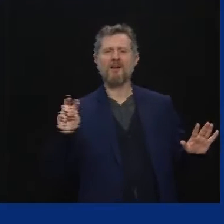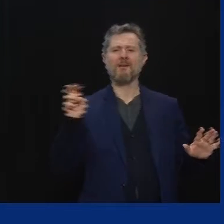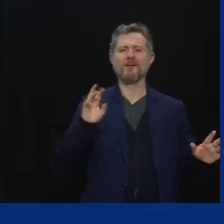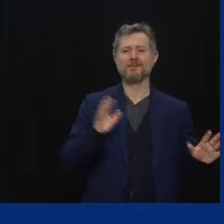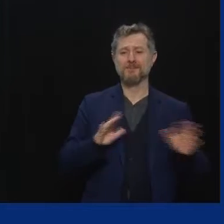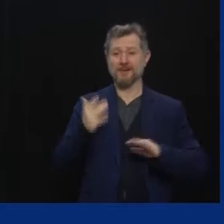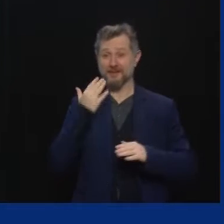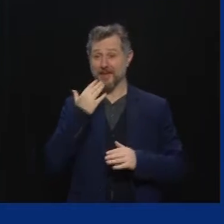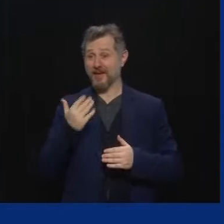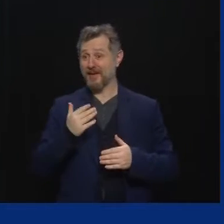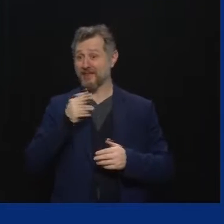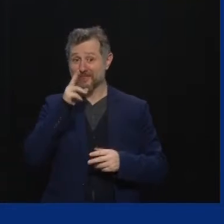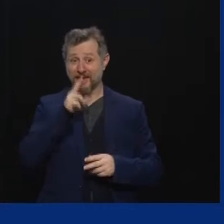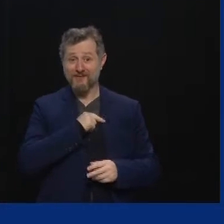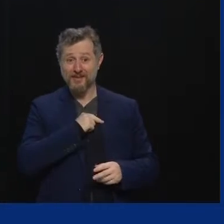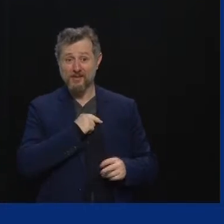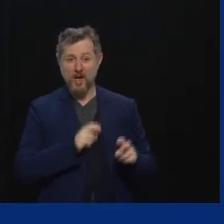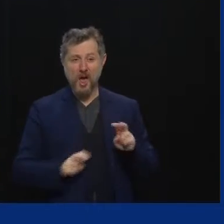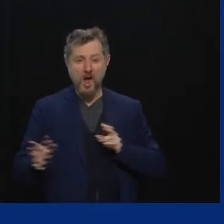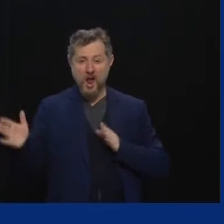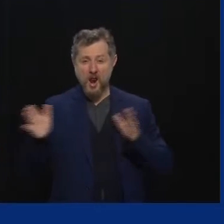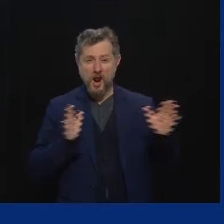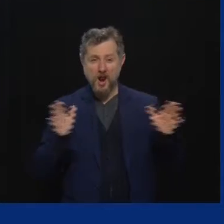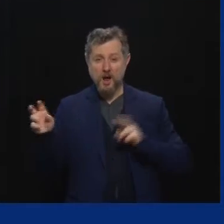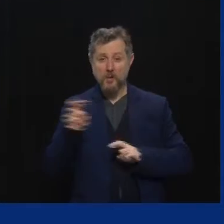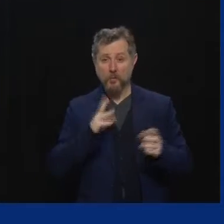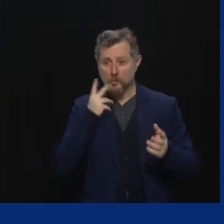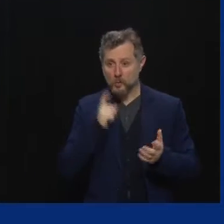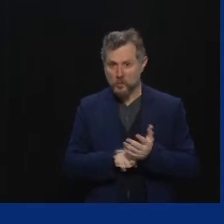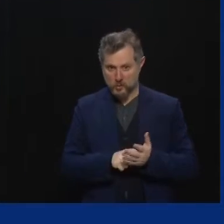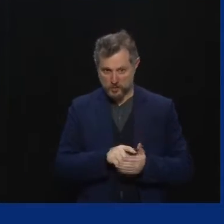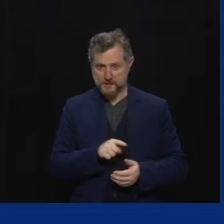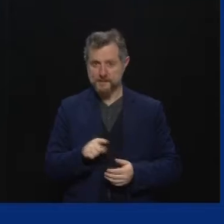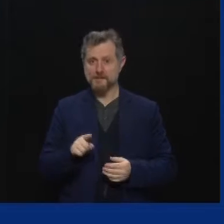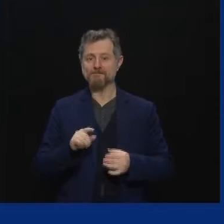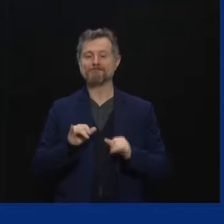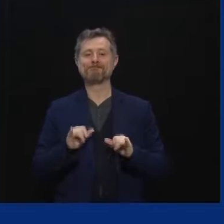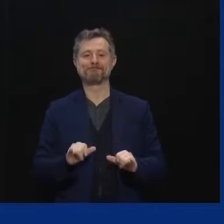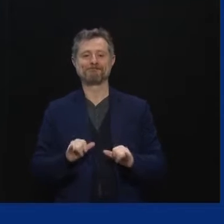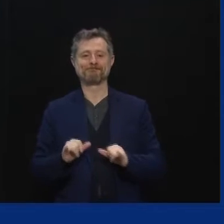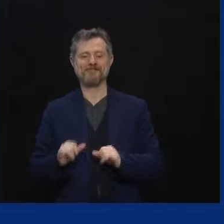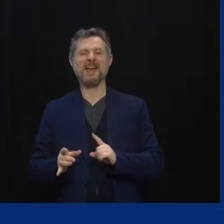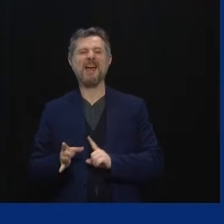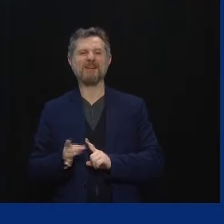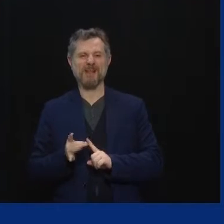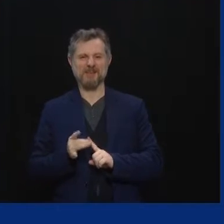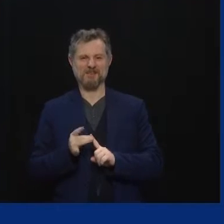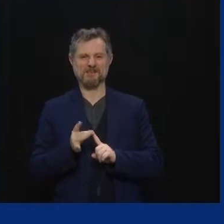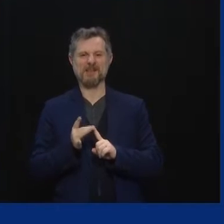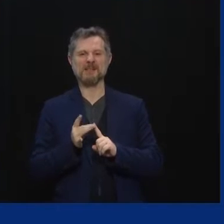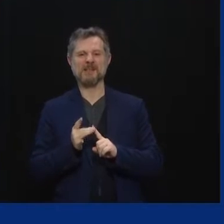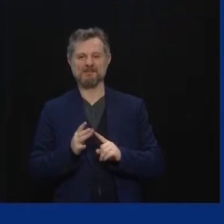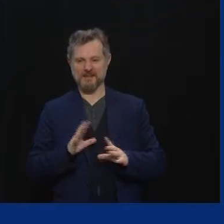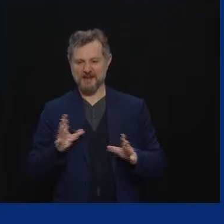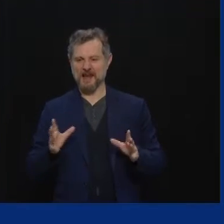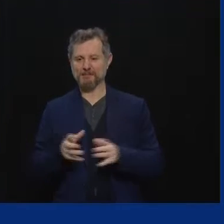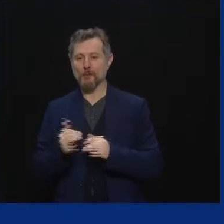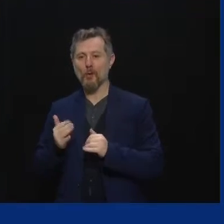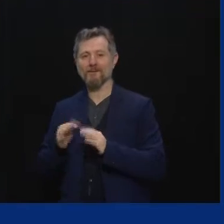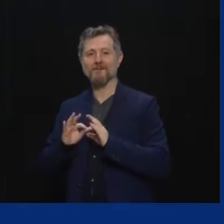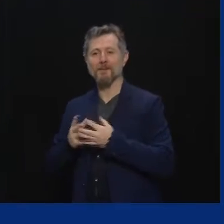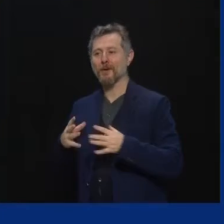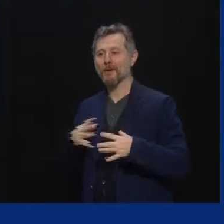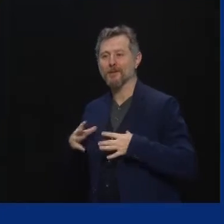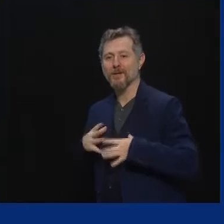holiday. Only about now will we start seeing the results if people did contract the virus when they were with family and friends over the holiday. More people in